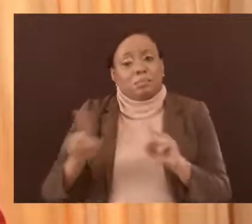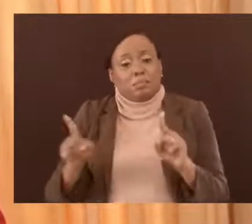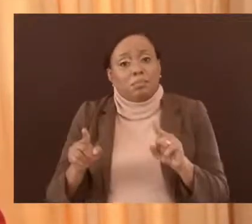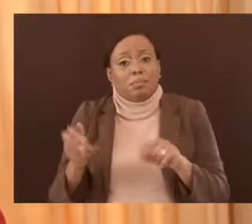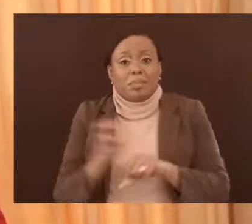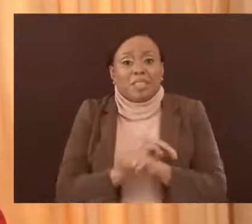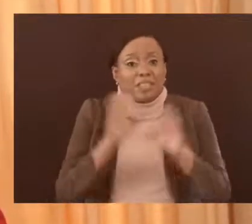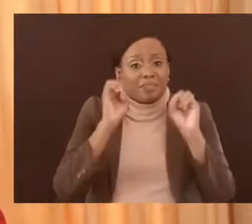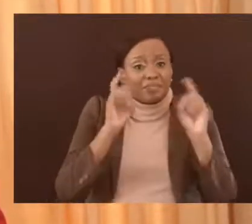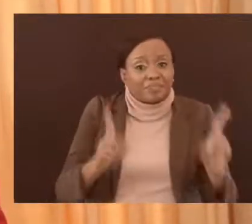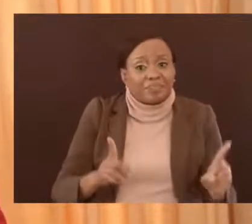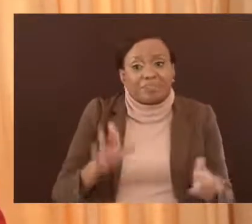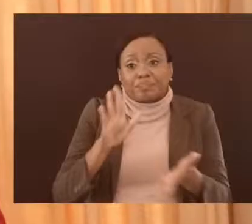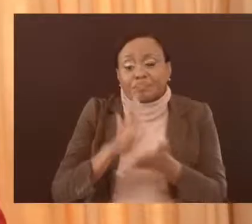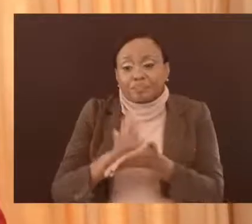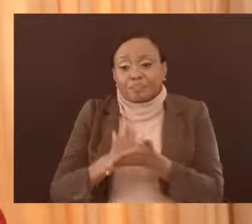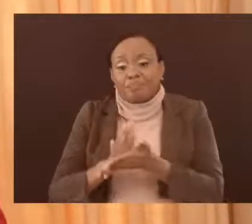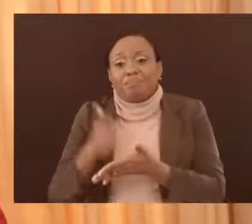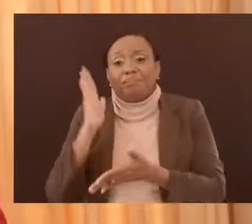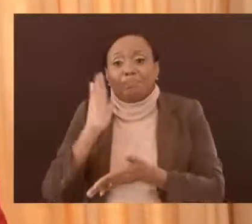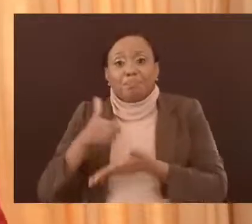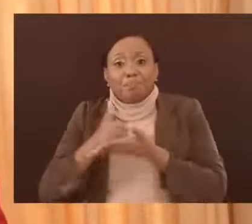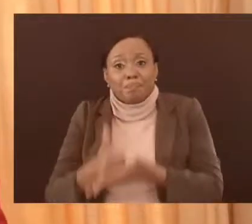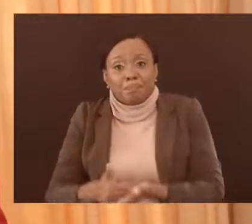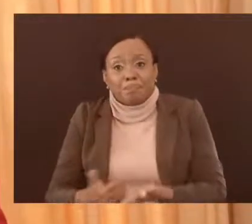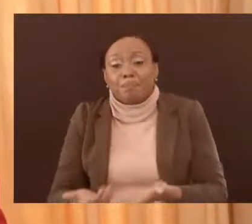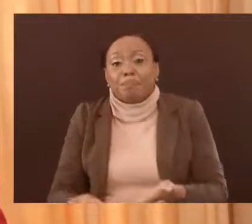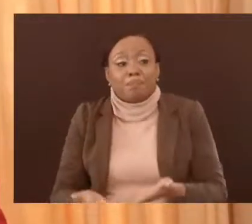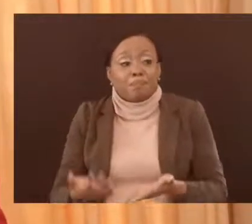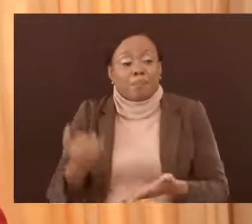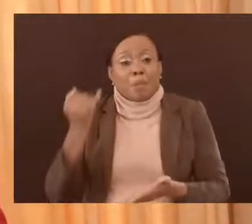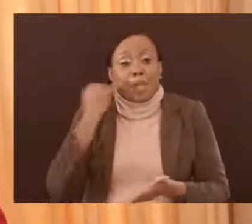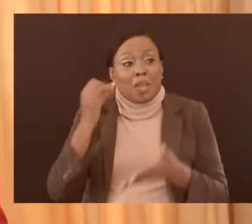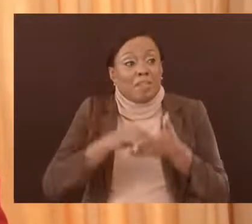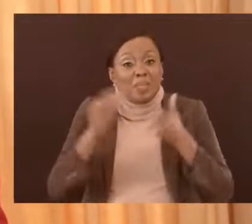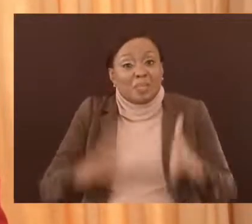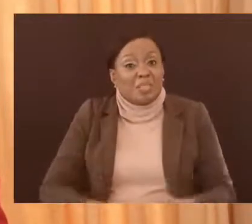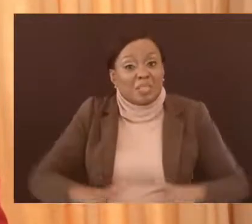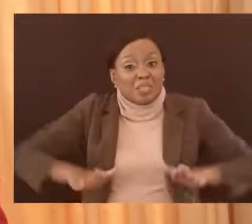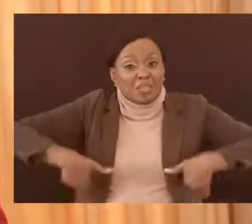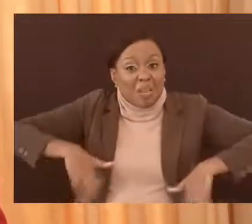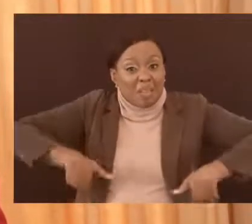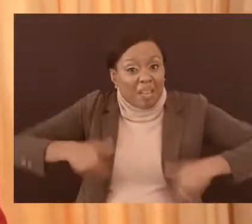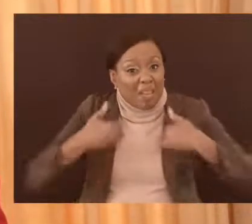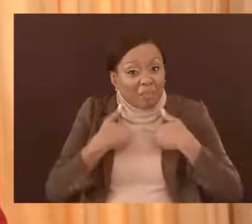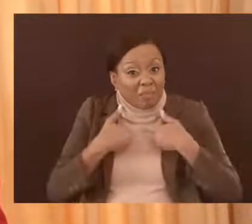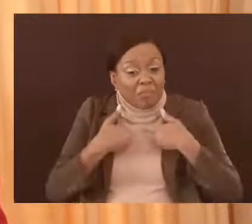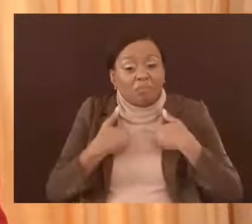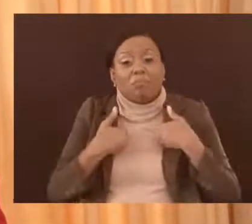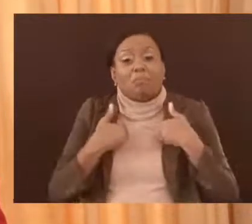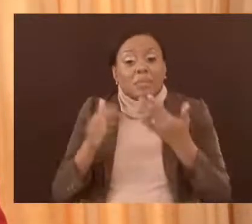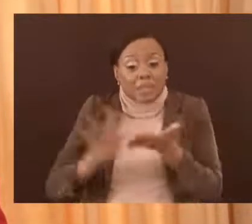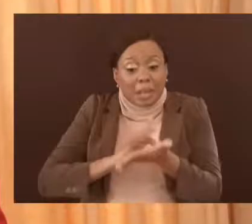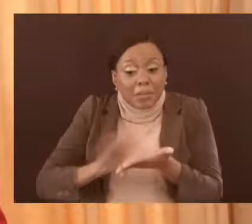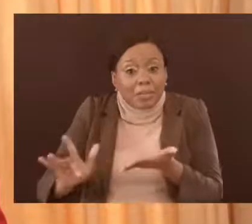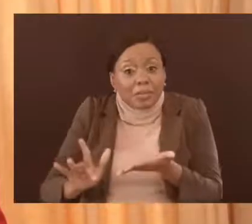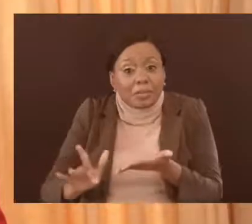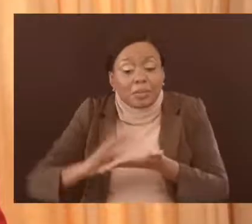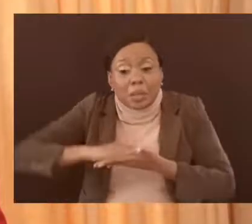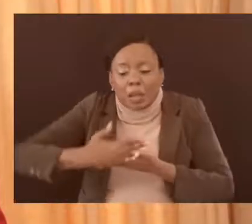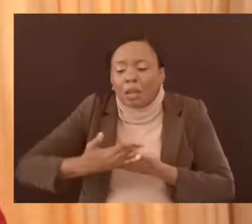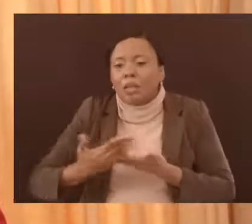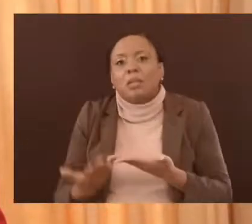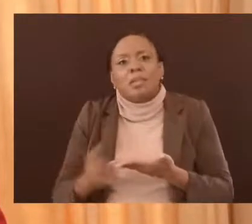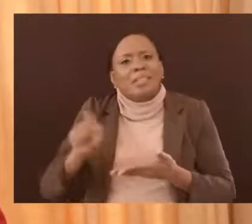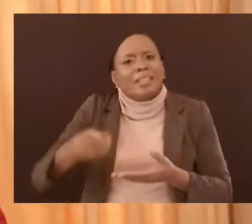of Education, to let us know whether a child does not still have a device. Because where we have become aware of the students who